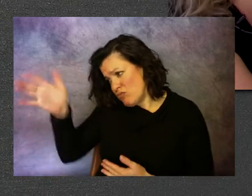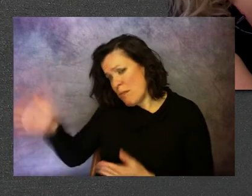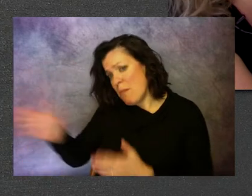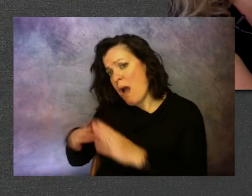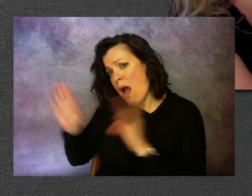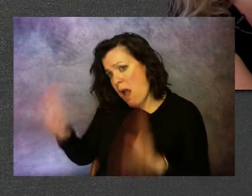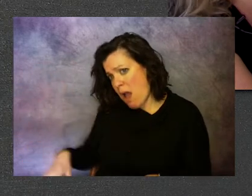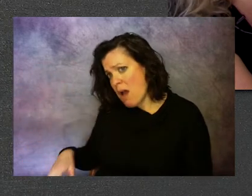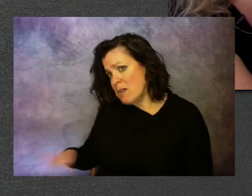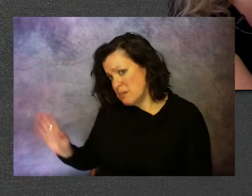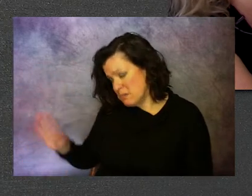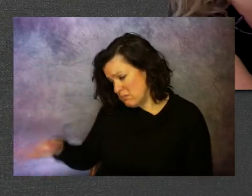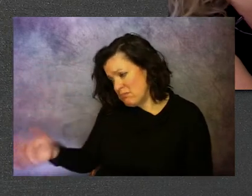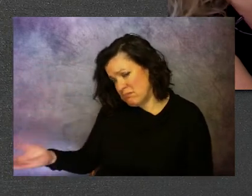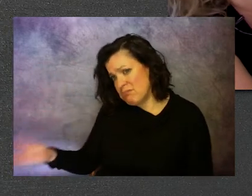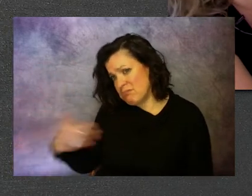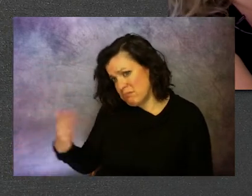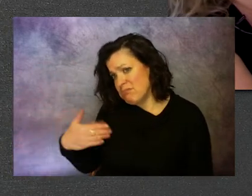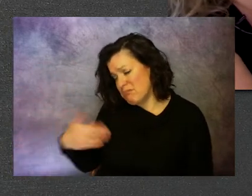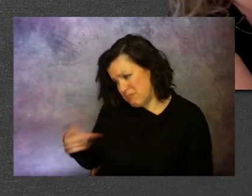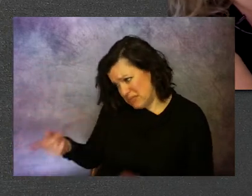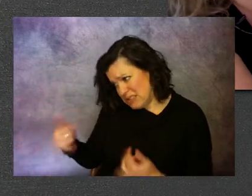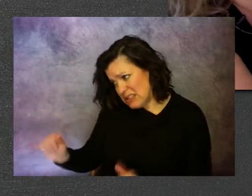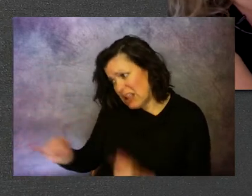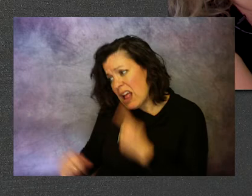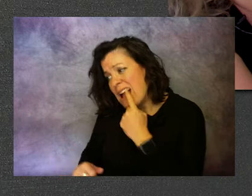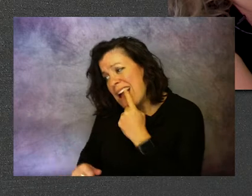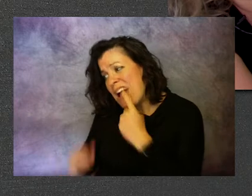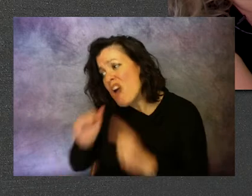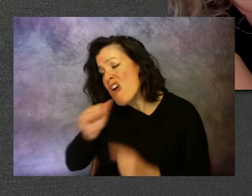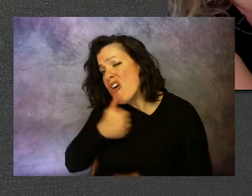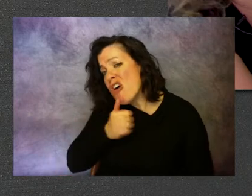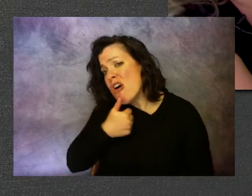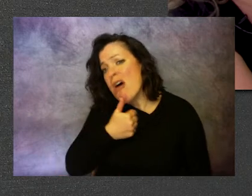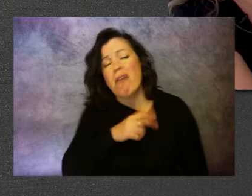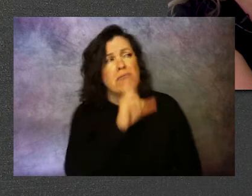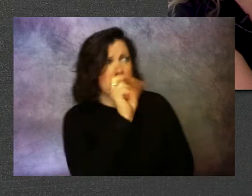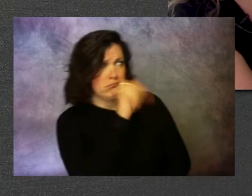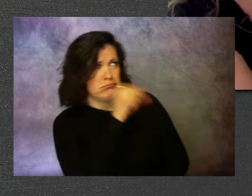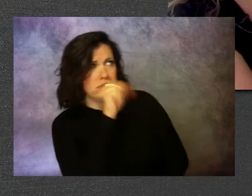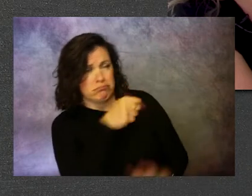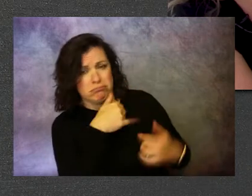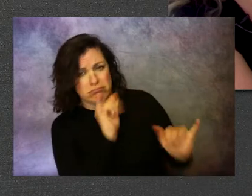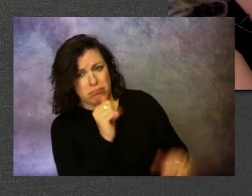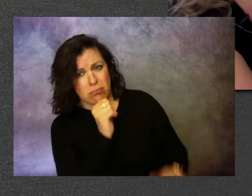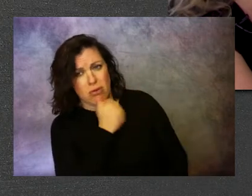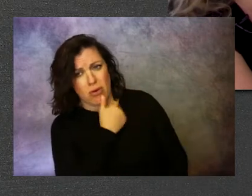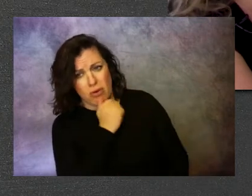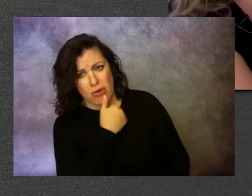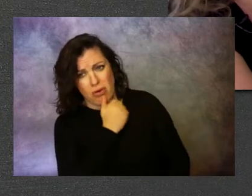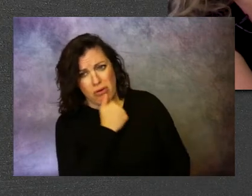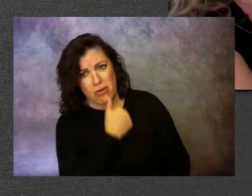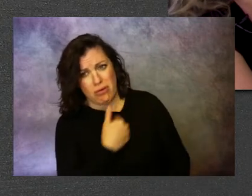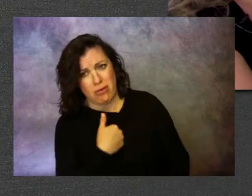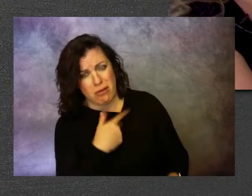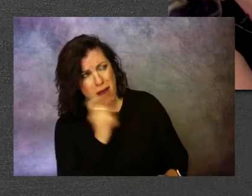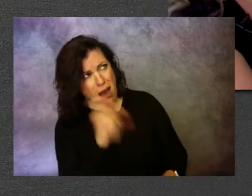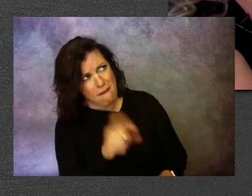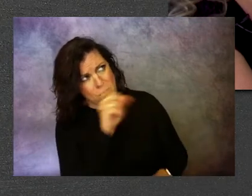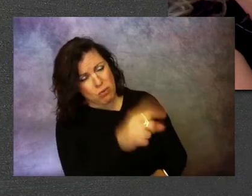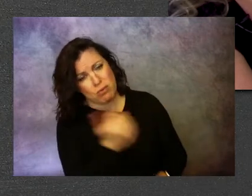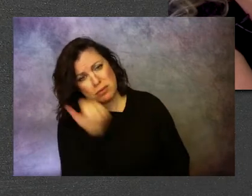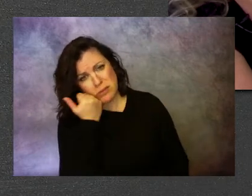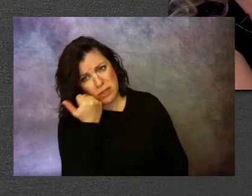Is your tusk still hurting? Yes, said Wilbur. I'll have to go to the dentist.